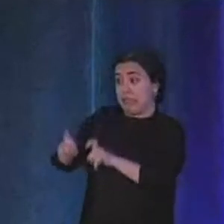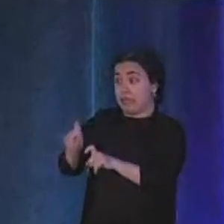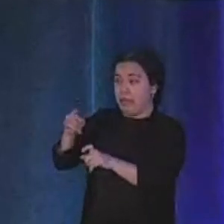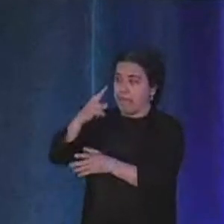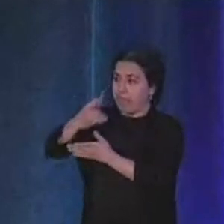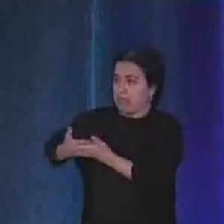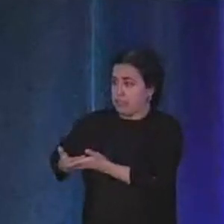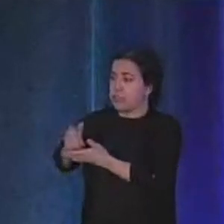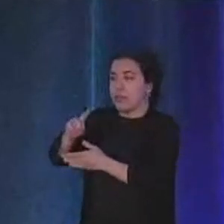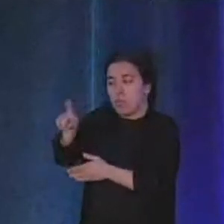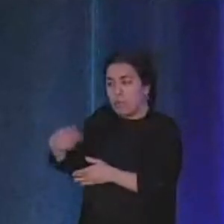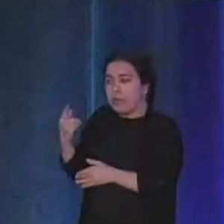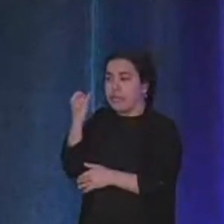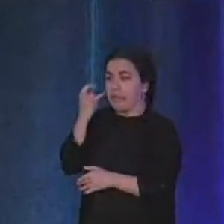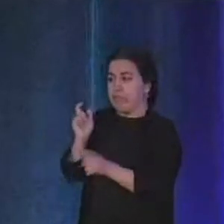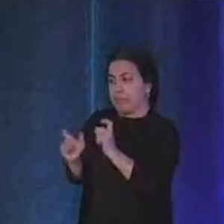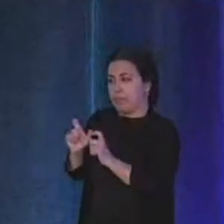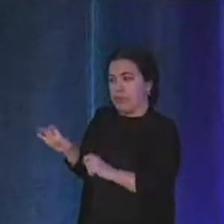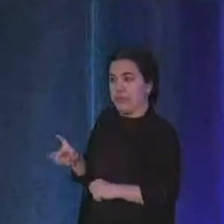can only really be done by people.